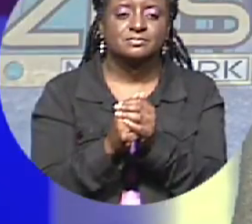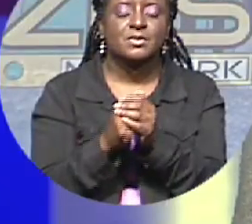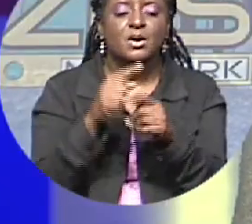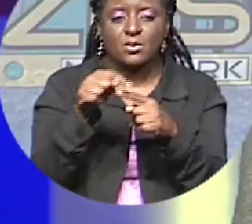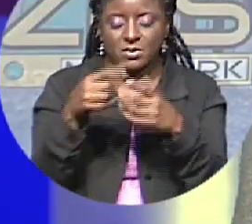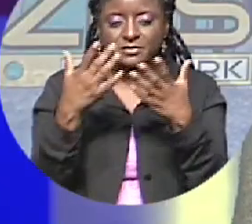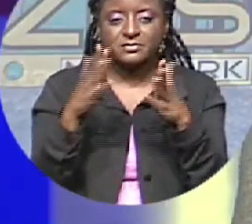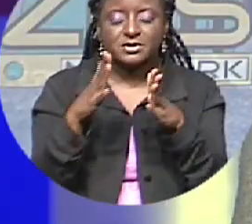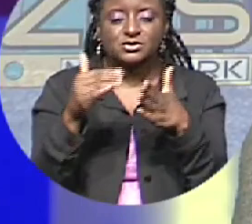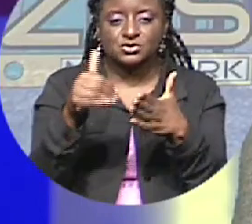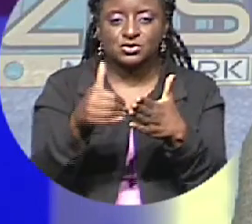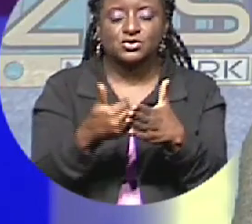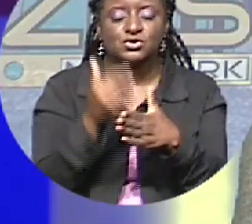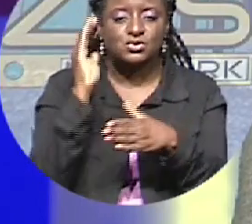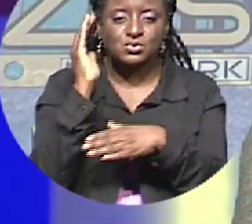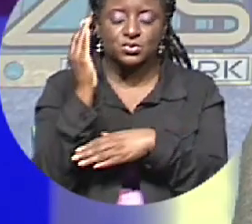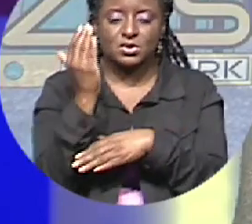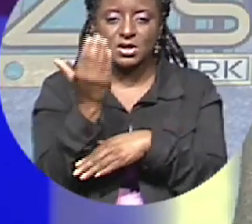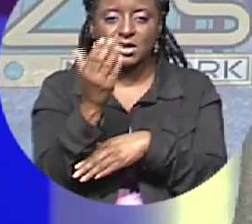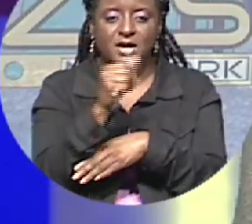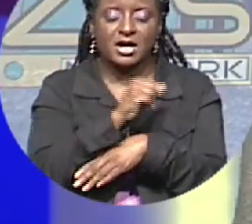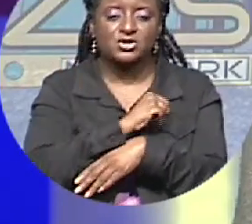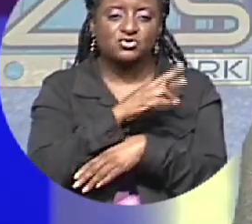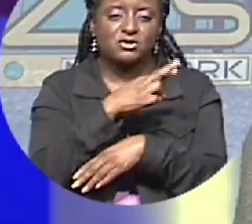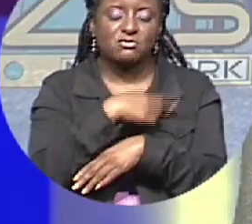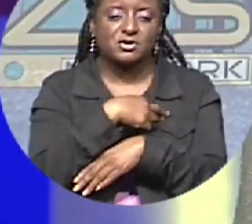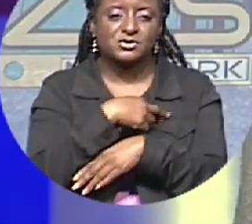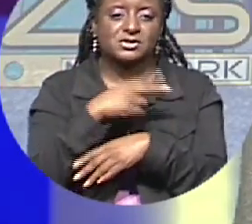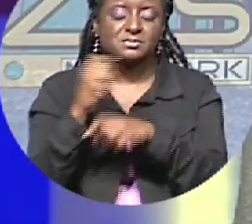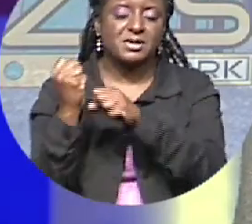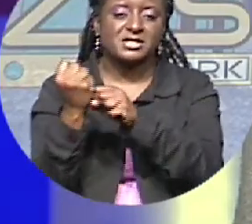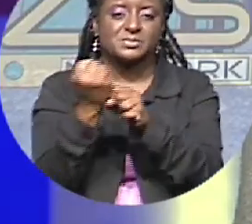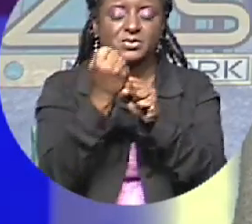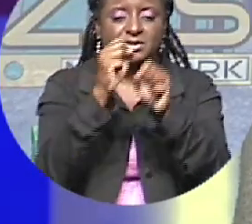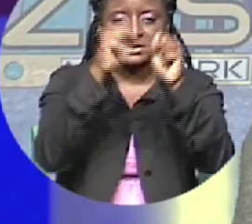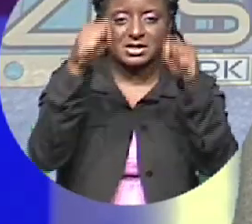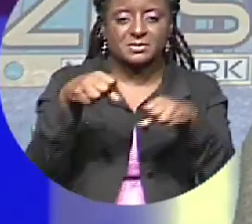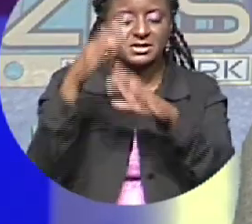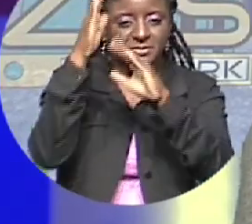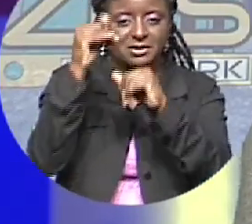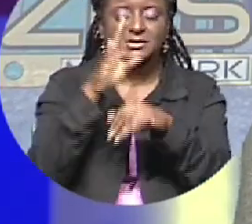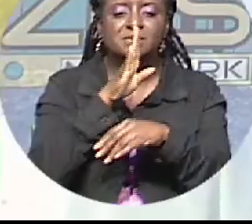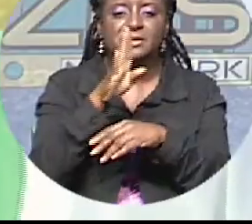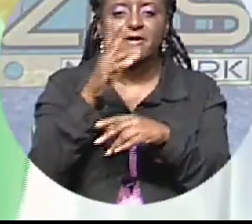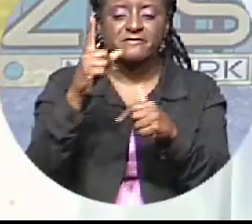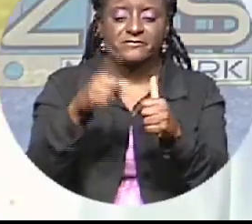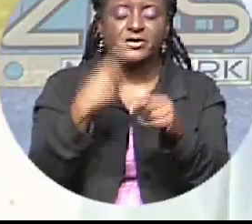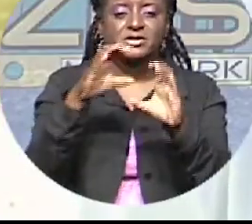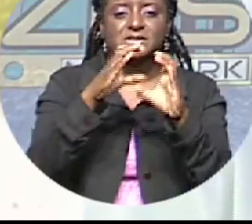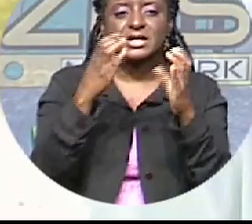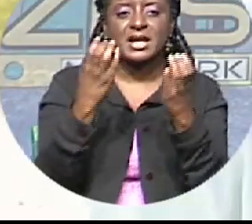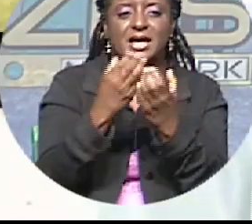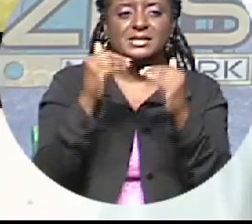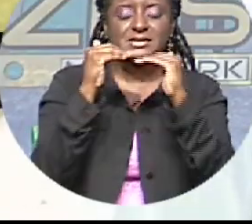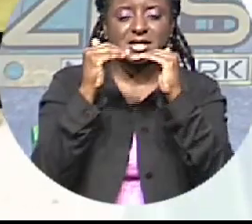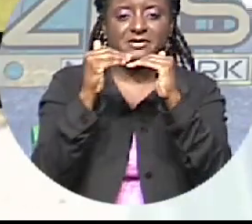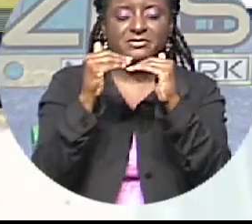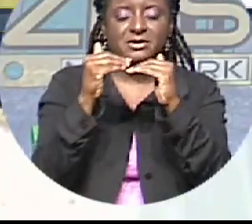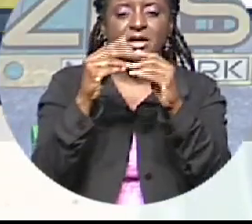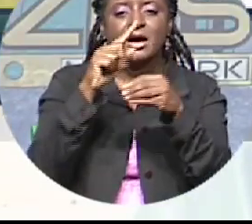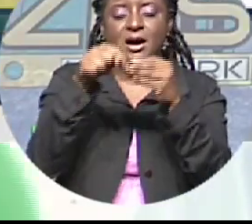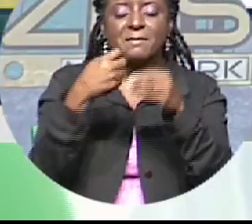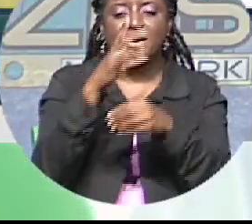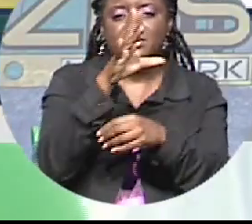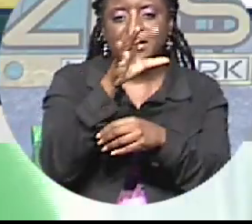the new look Andre Rodgers Baseball Stadium is expected to be a first-class facility. At capacity, it'll be about 8,000